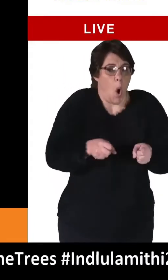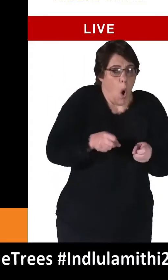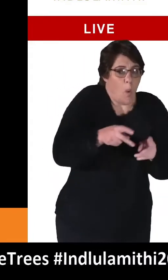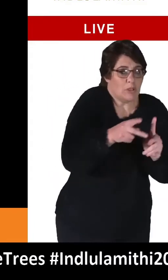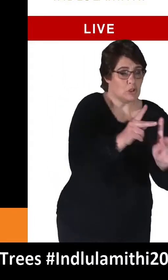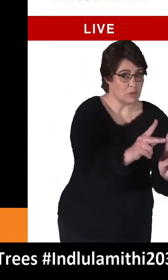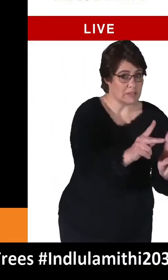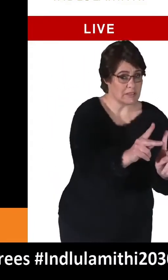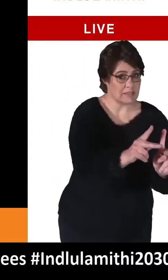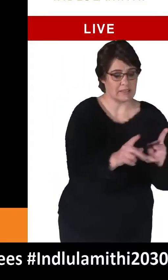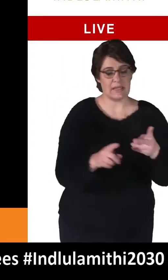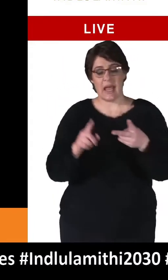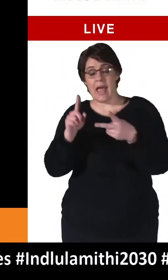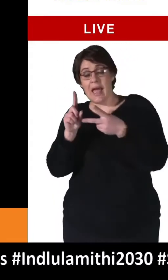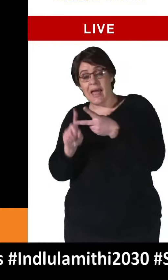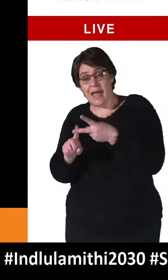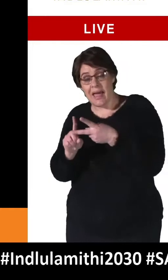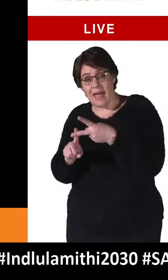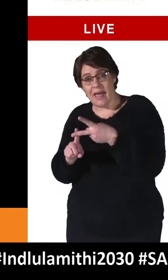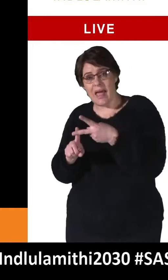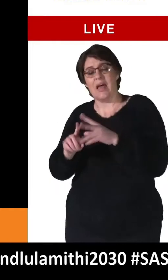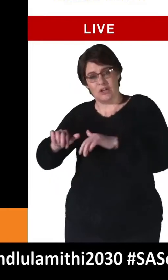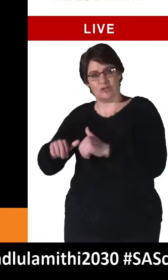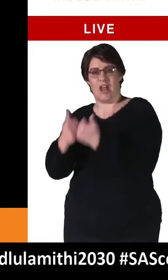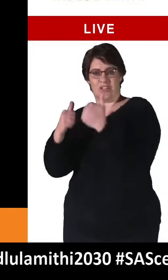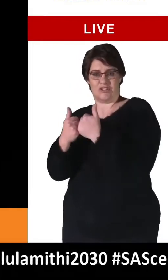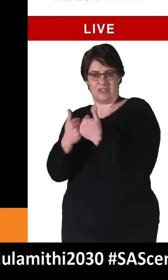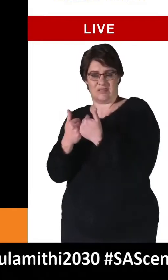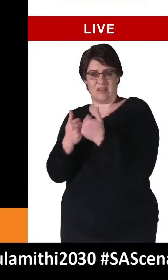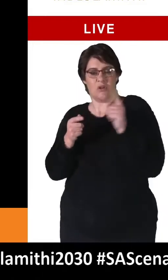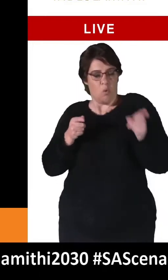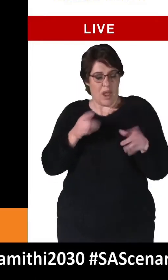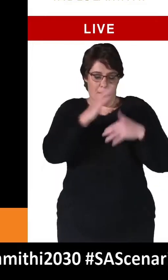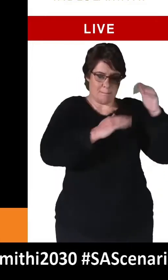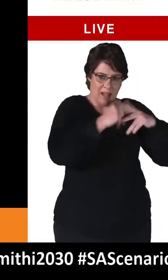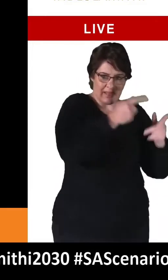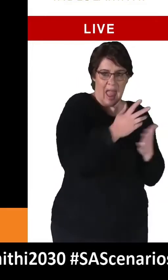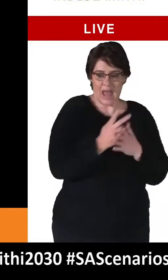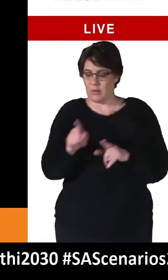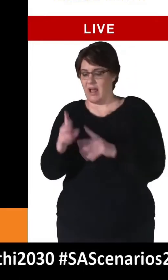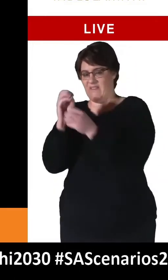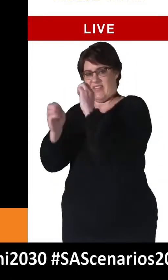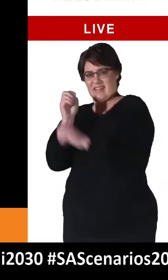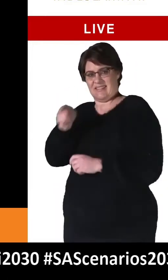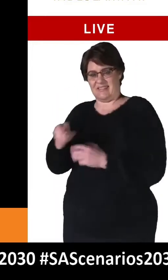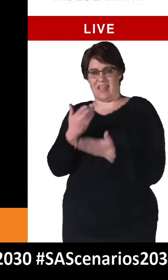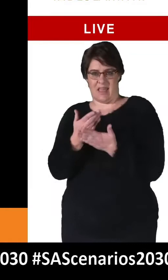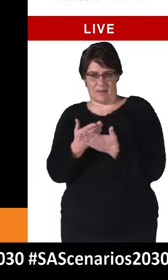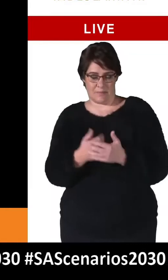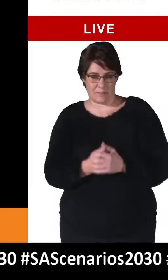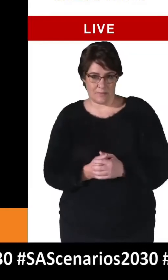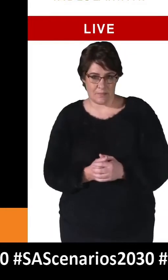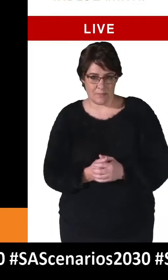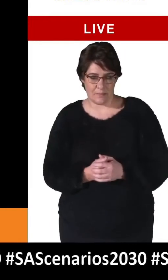build on towards cohesiveness, as well as challenges to be addressed through compacting.